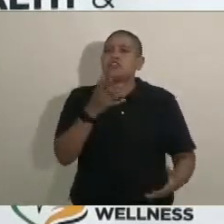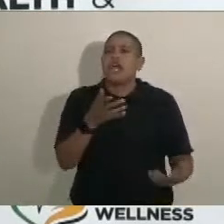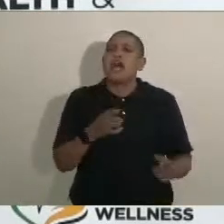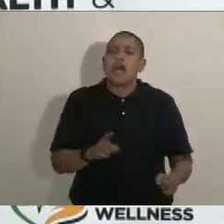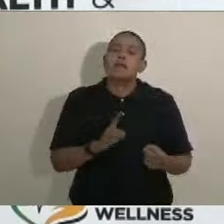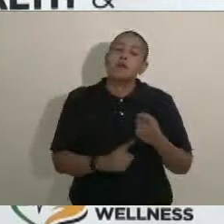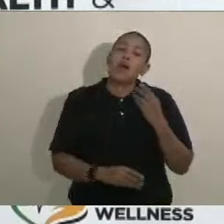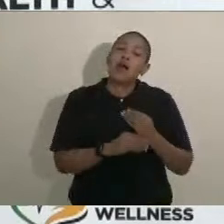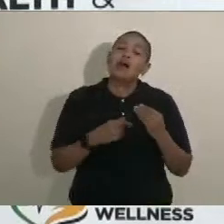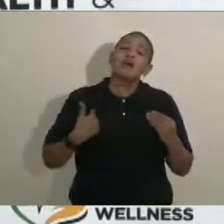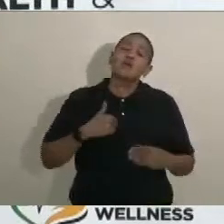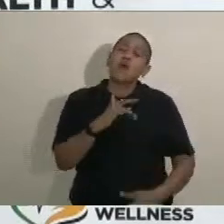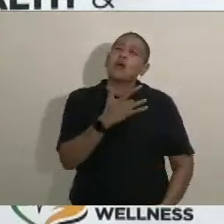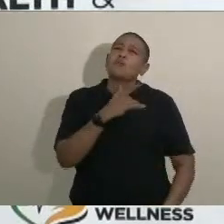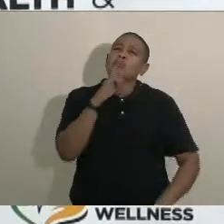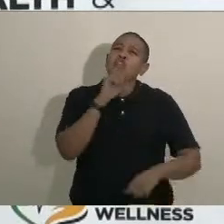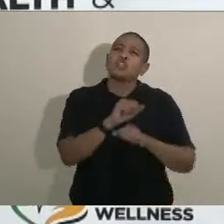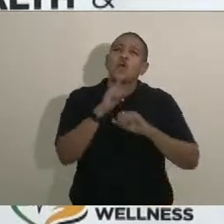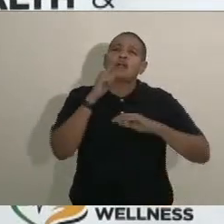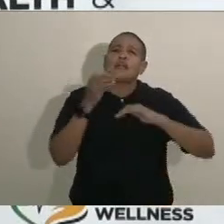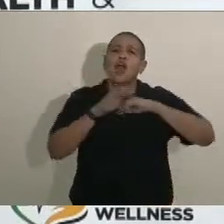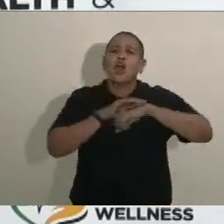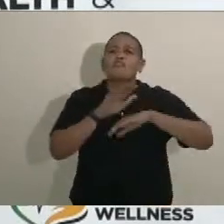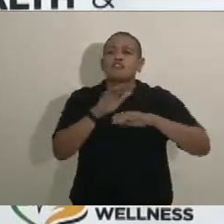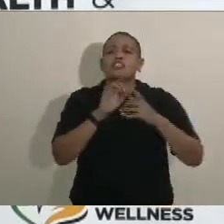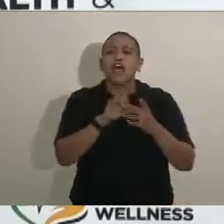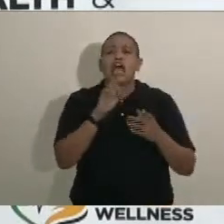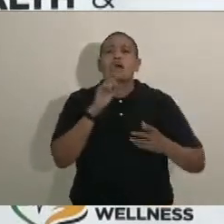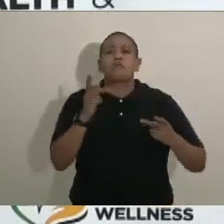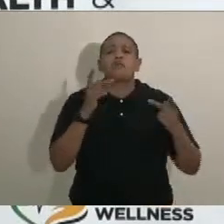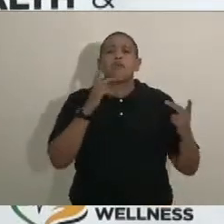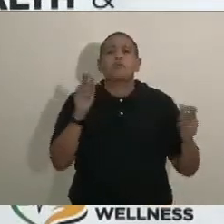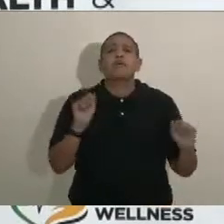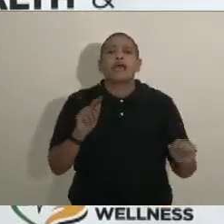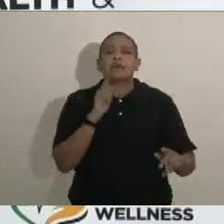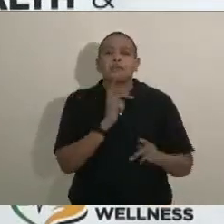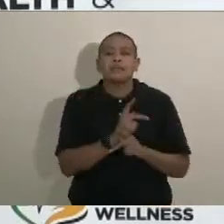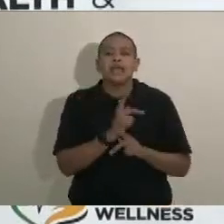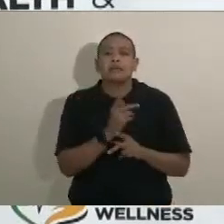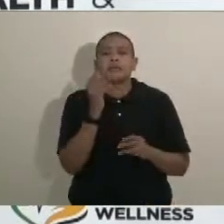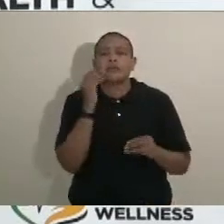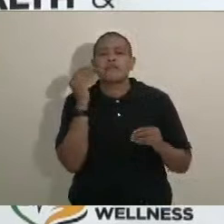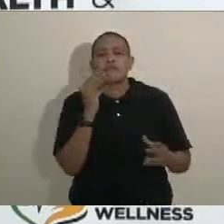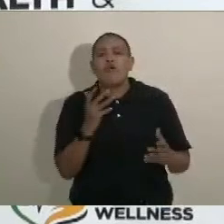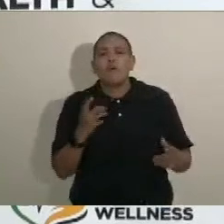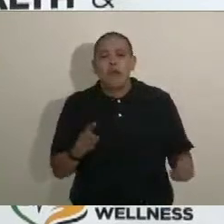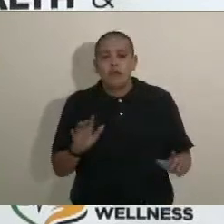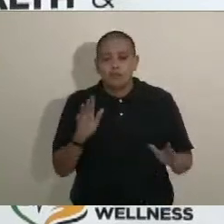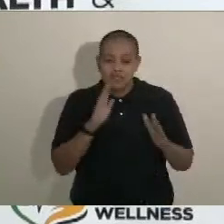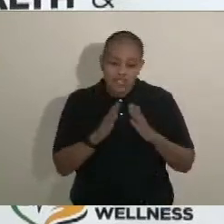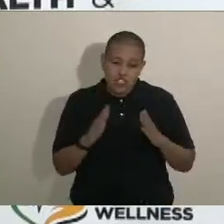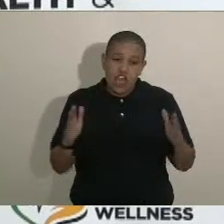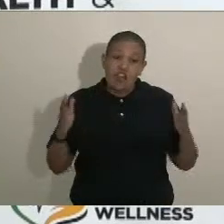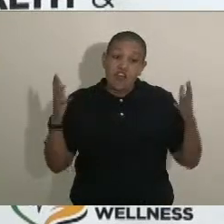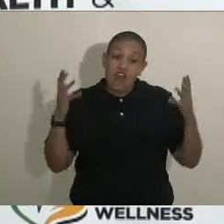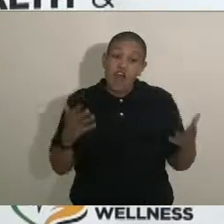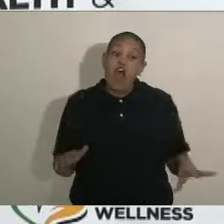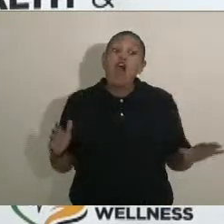And we appreciate certainly the coverage so that the public can be kept informed. The general